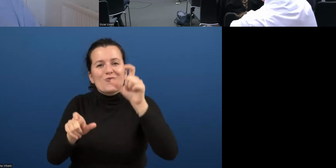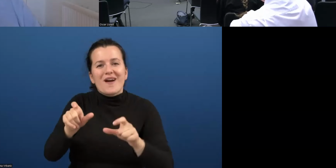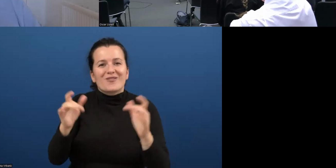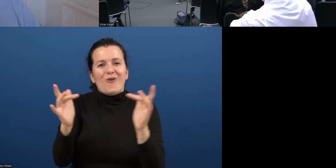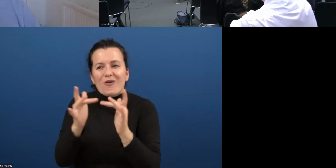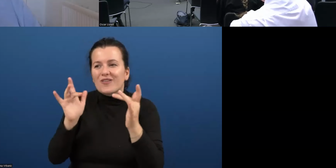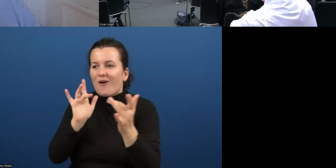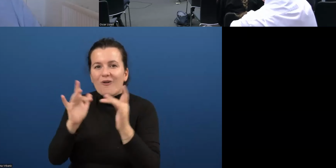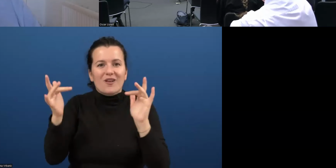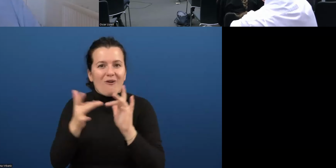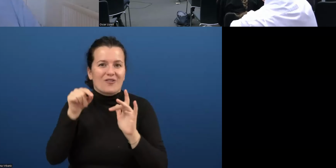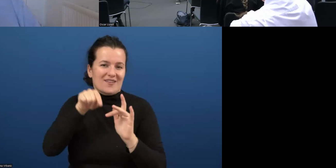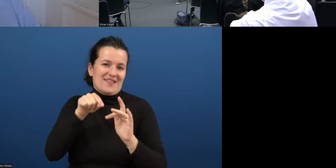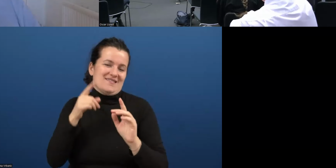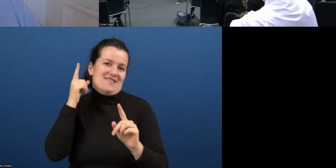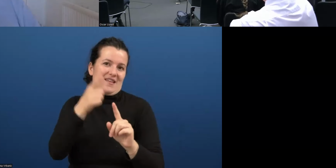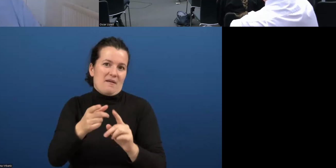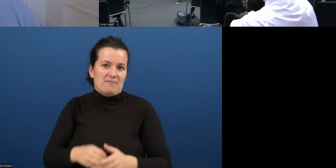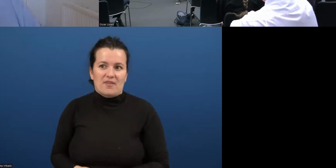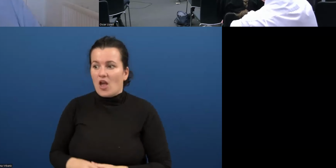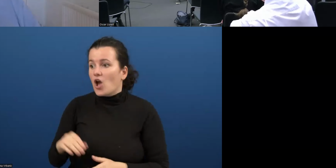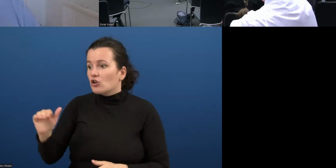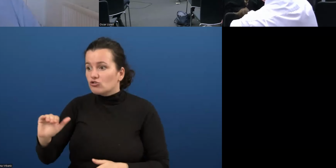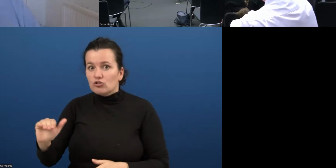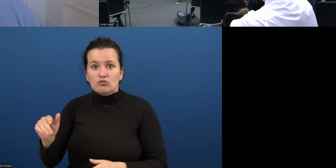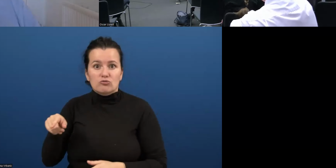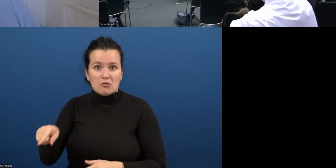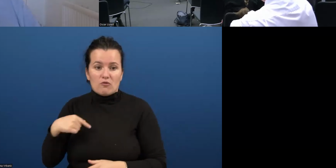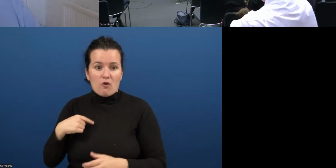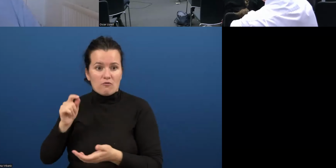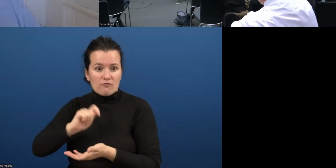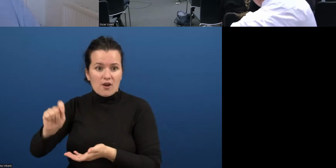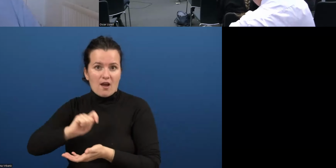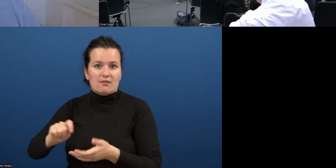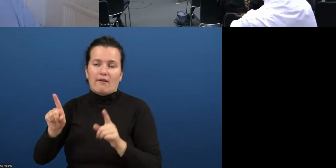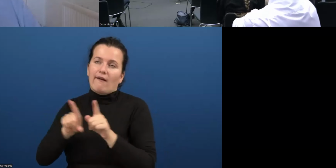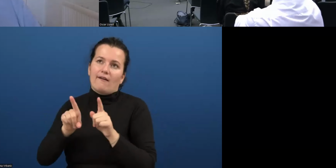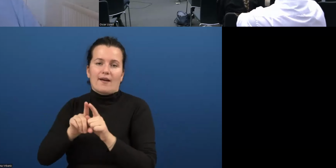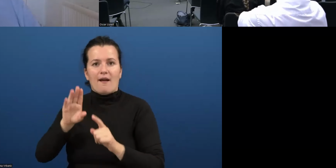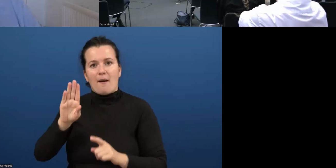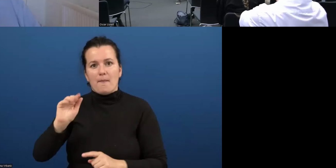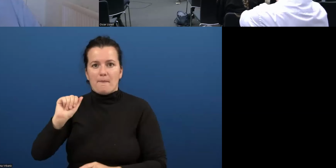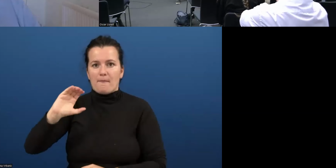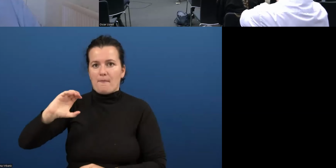Bach chorale harmonization, which isn't easy, Bach's very sophisticated in doing that, were very successful. So there you go,